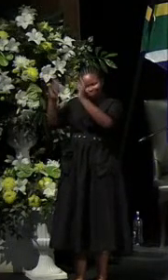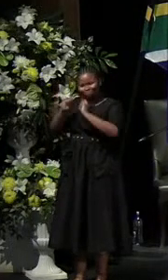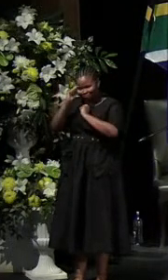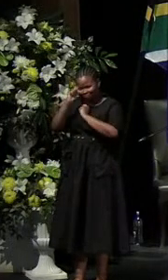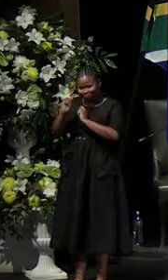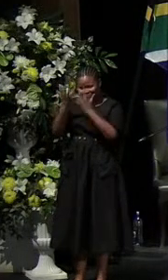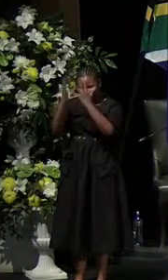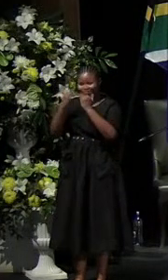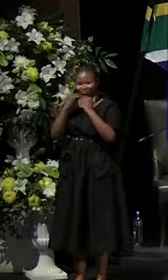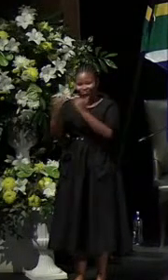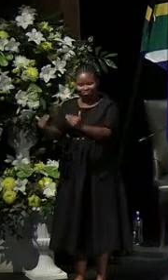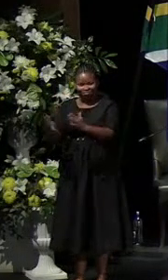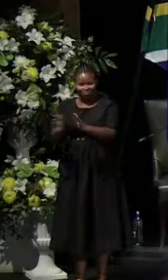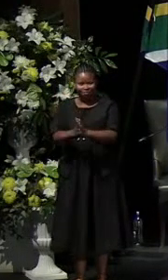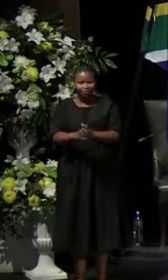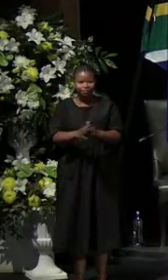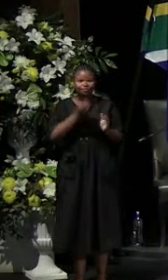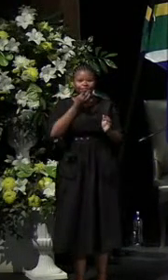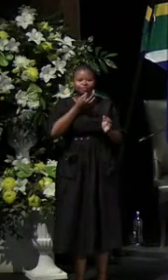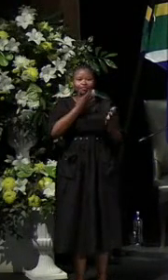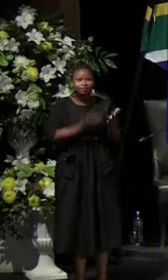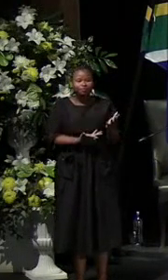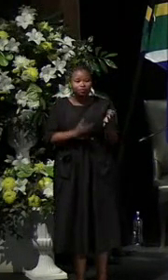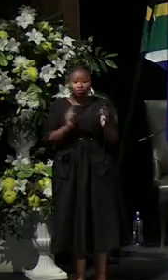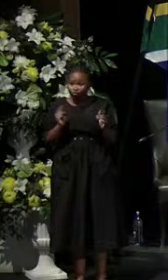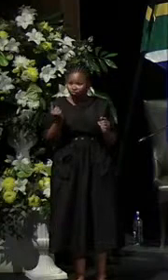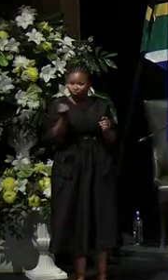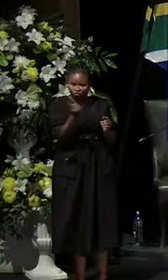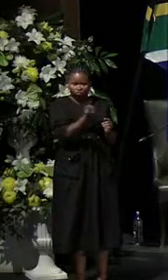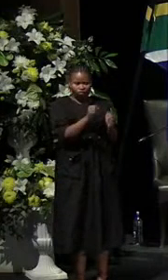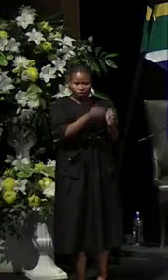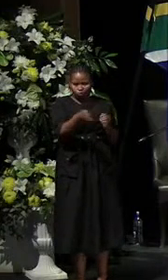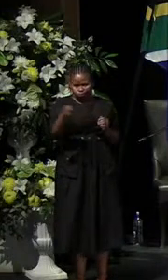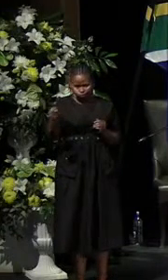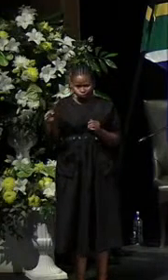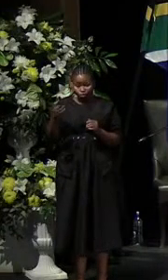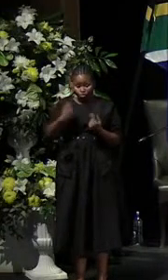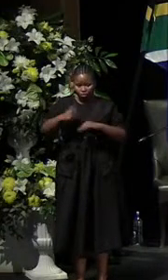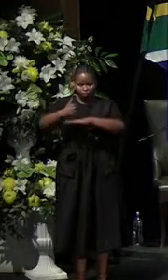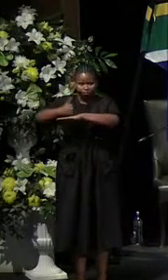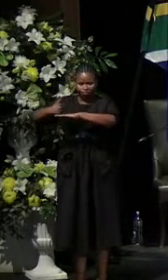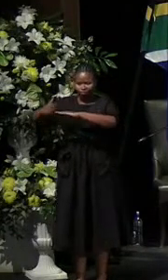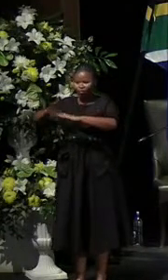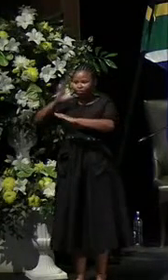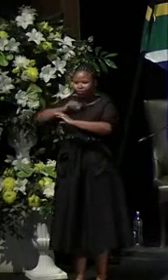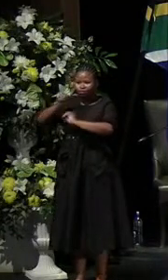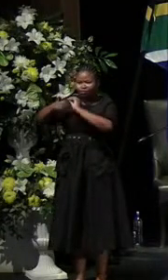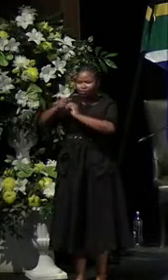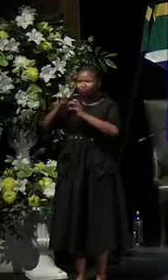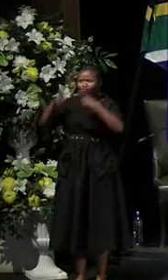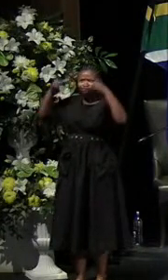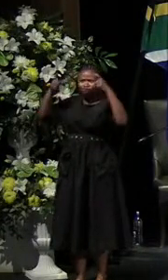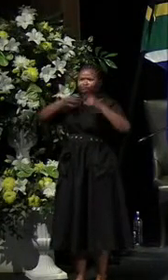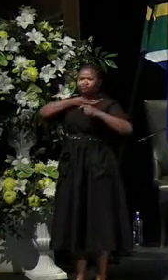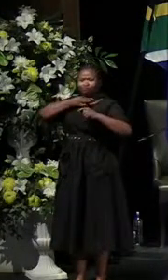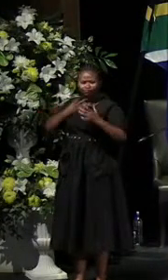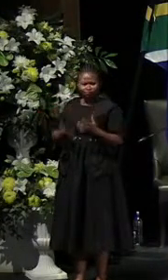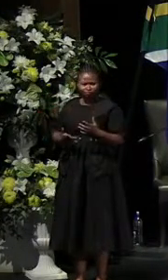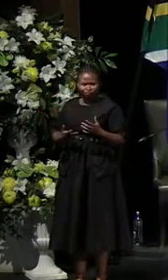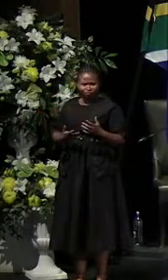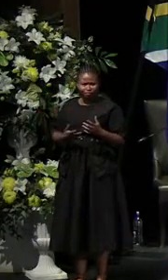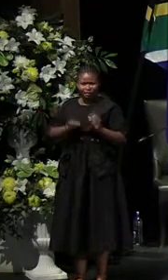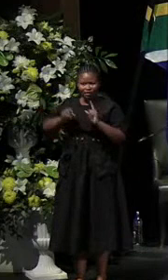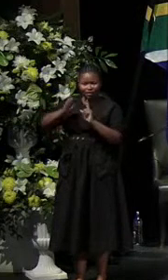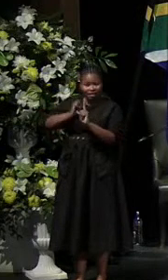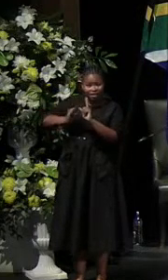and thank you um I just want to say to all of us in here we are sitting here speaking big English in a